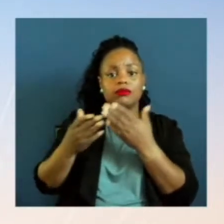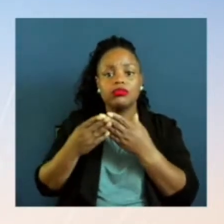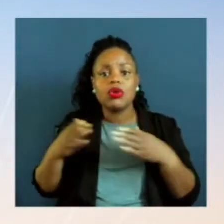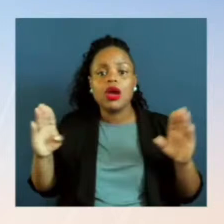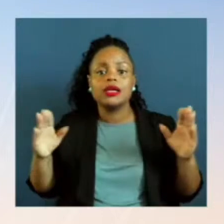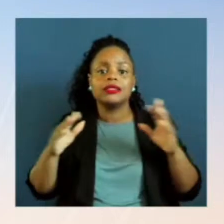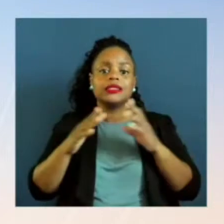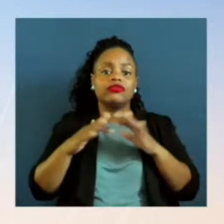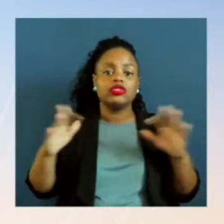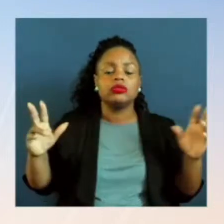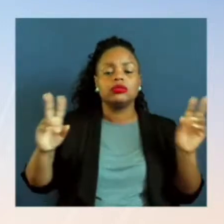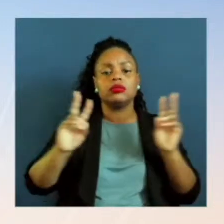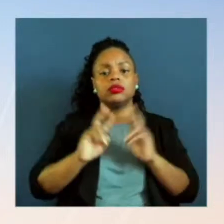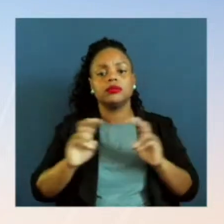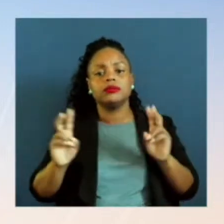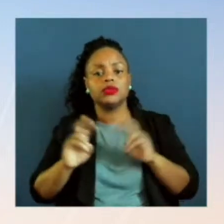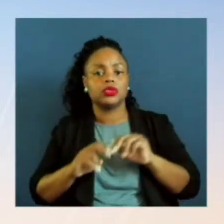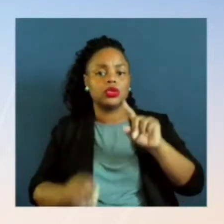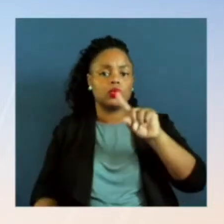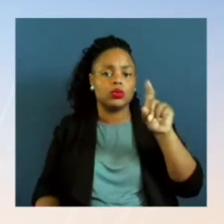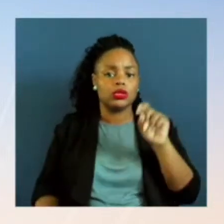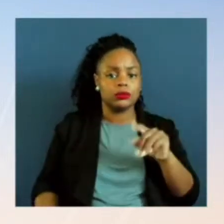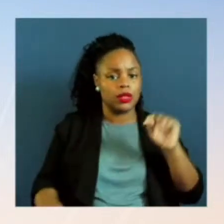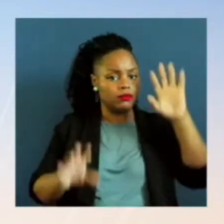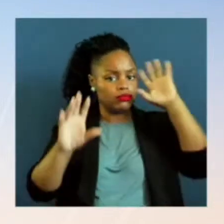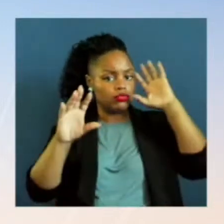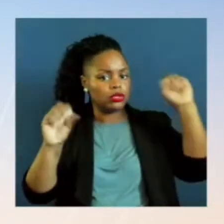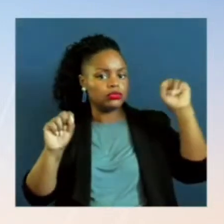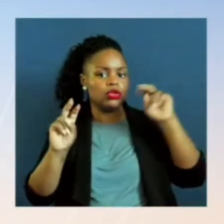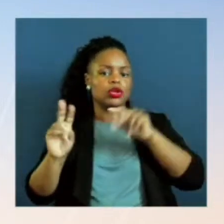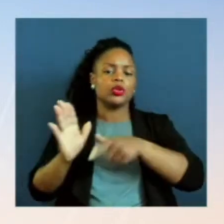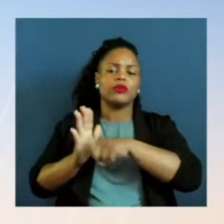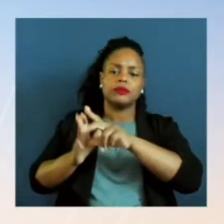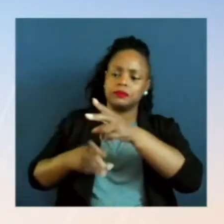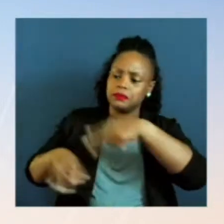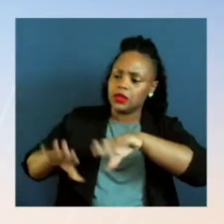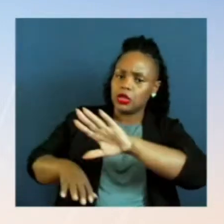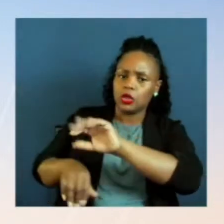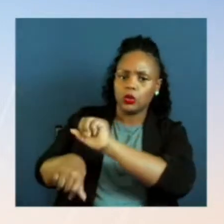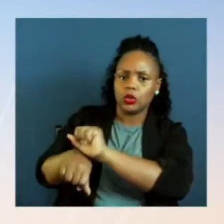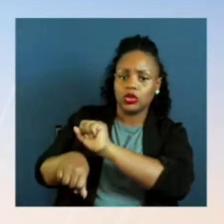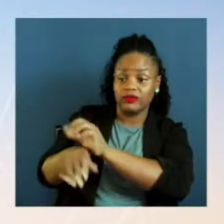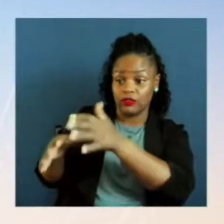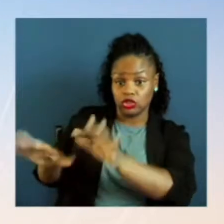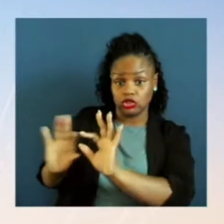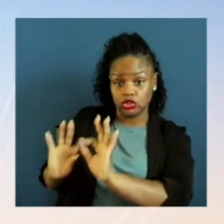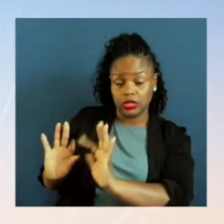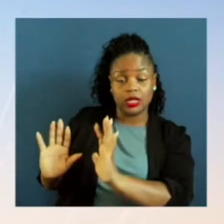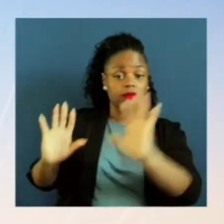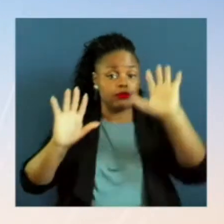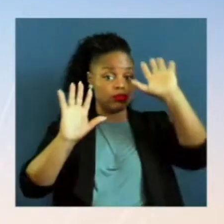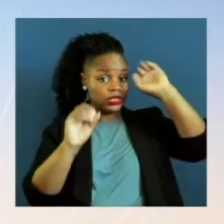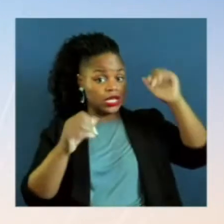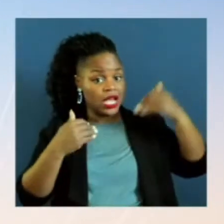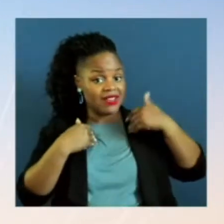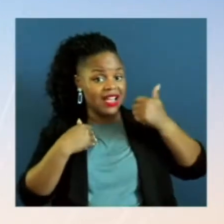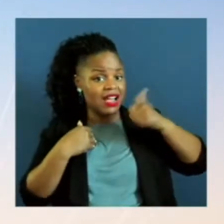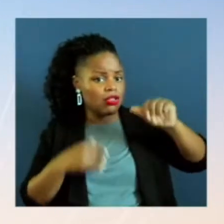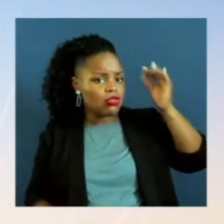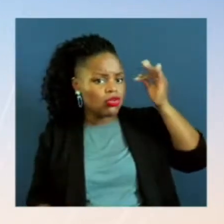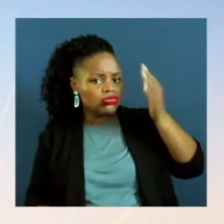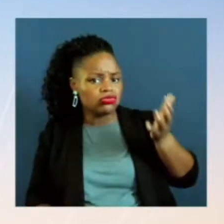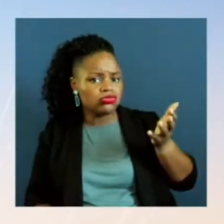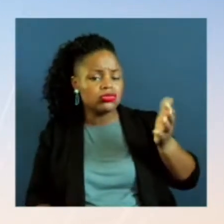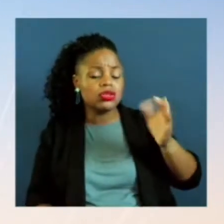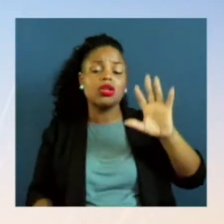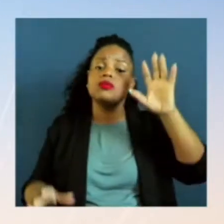forward to reviewing their work when it's completed. And the President doesn't have any new thoughts on the structure of the court? He's waiting for the conclusion of this report, looks forward to reviewing